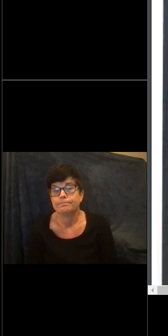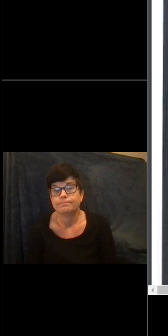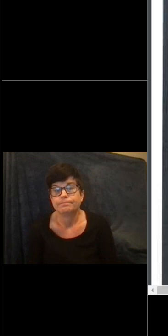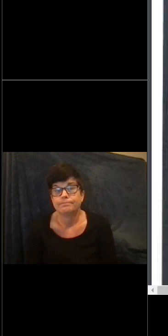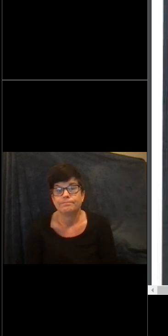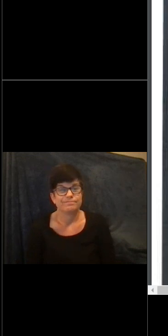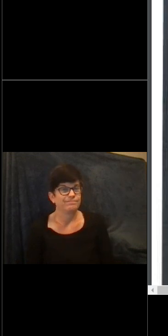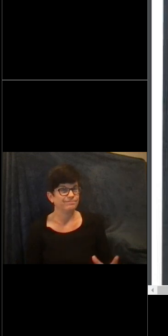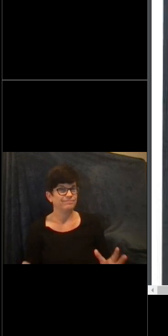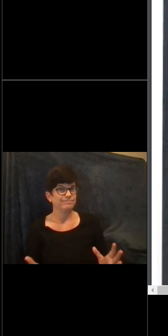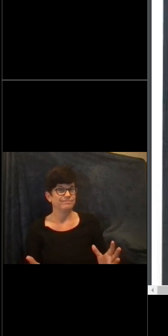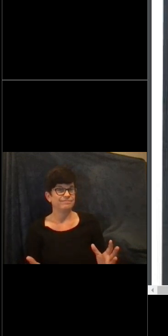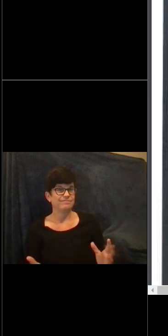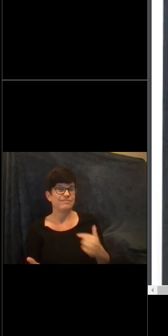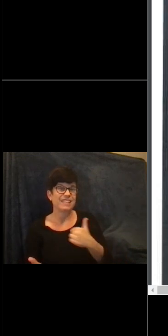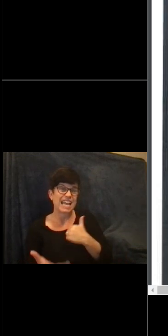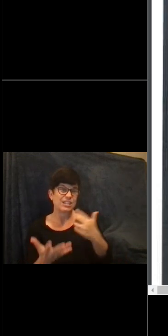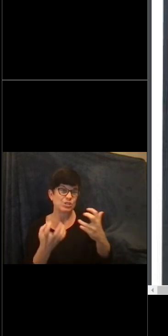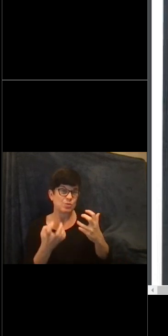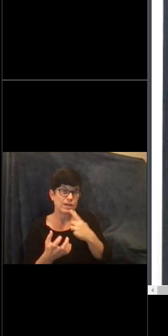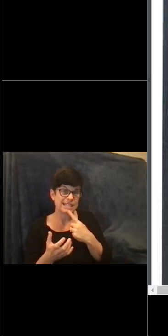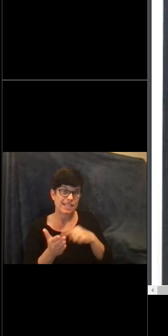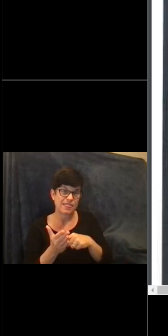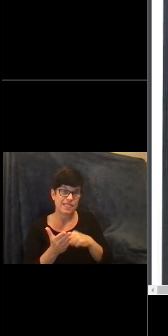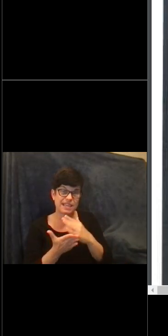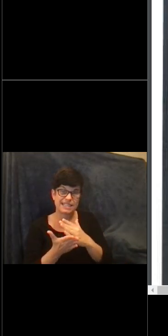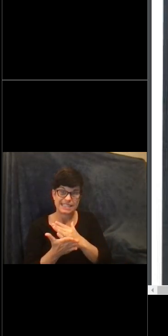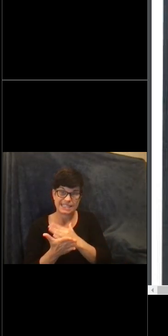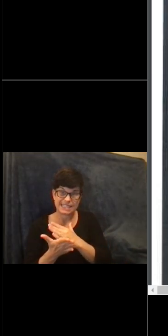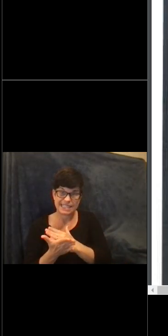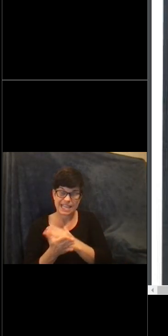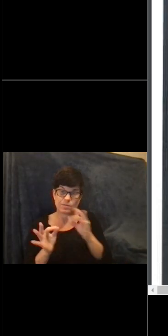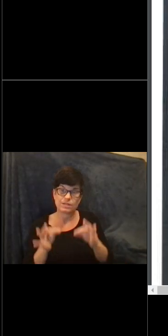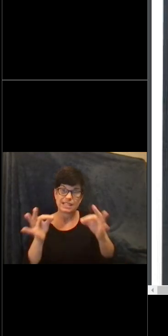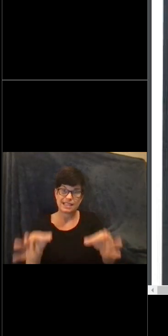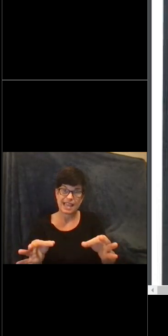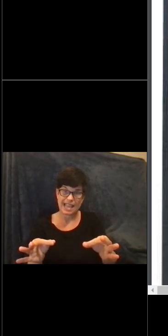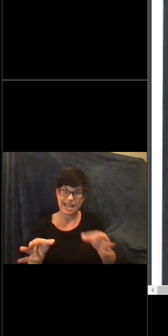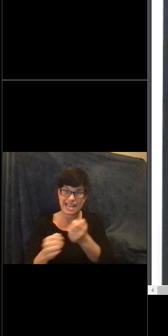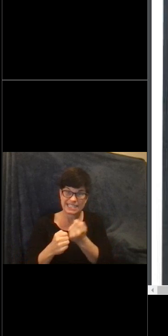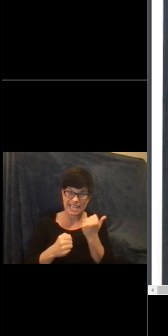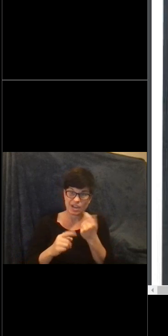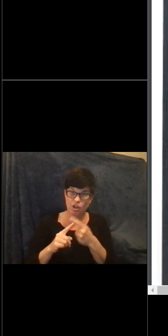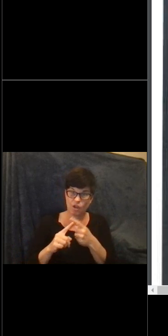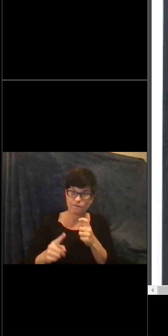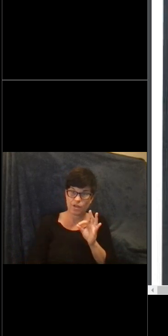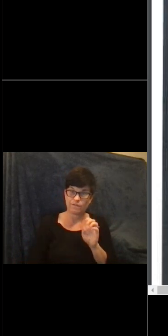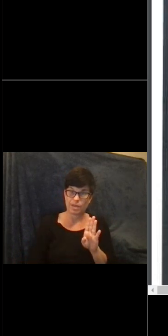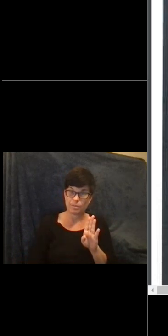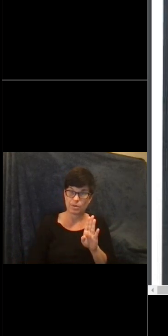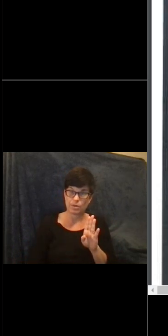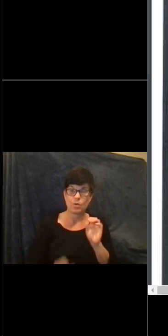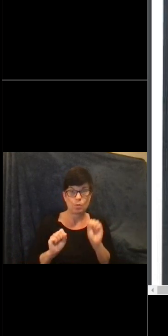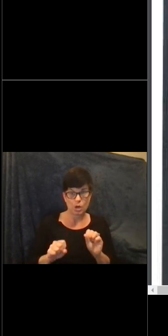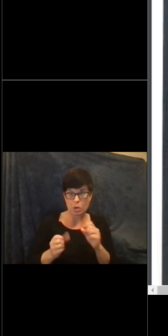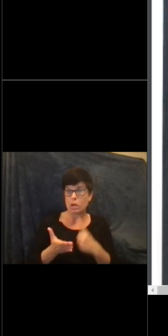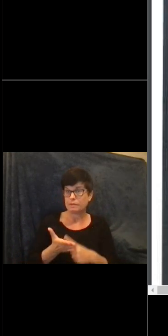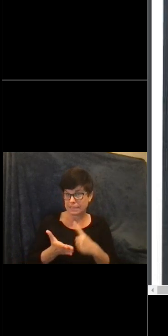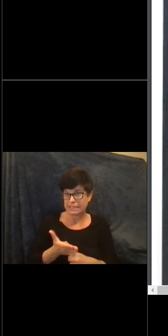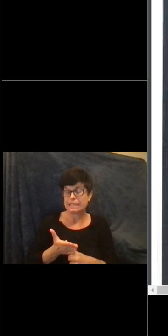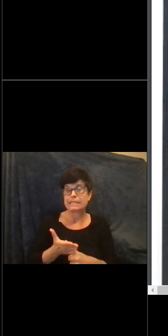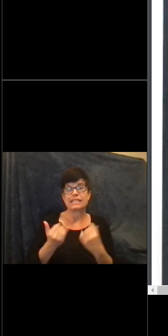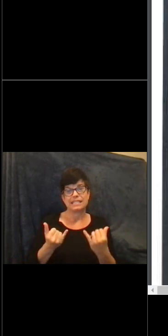I just want to say this item was tabled from February. So there, you know, we could have discussed it then. We didn't. It was tabled and now